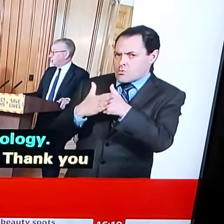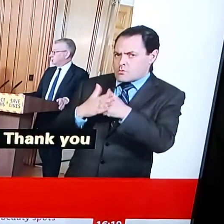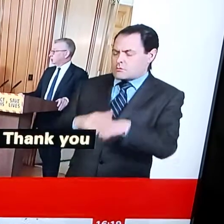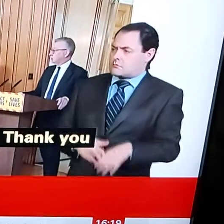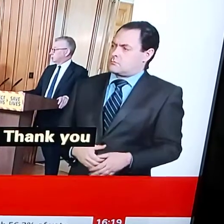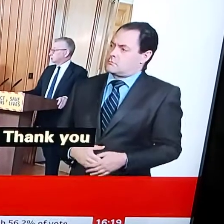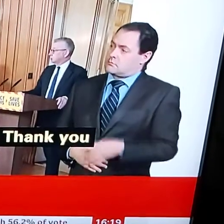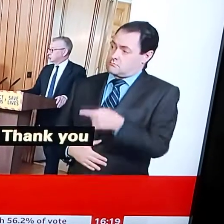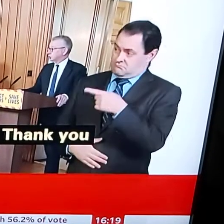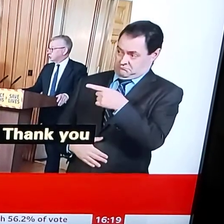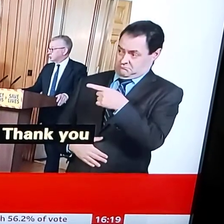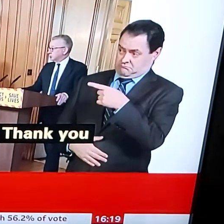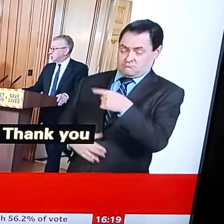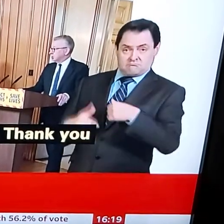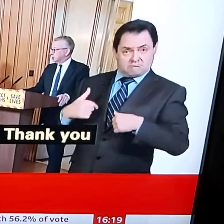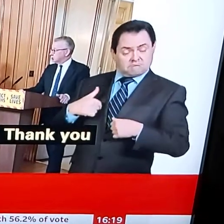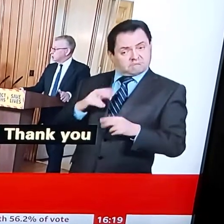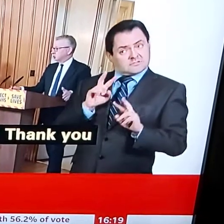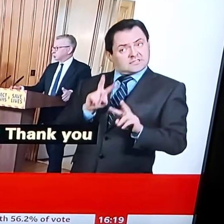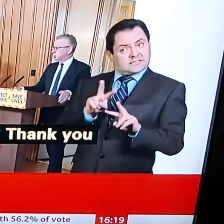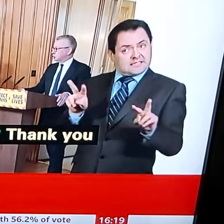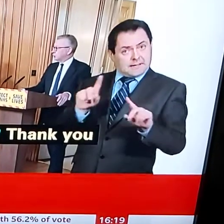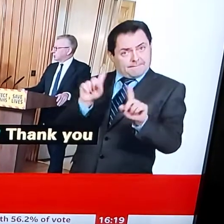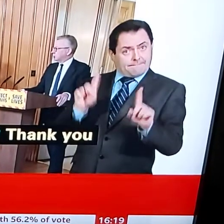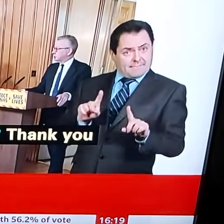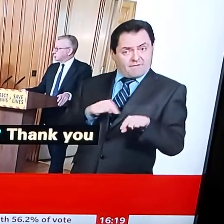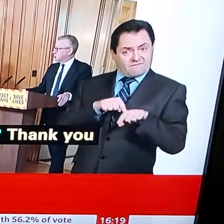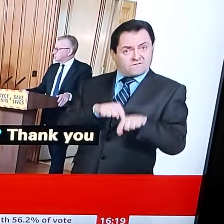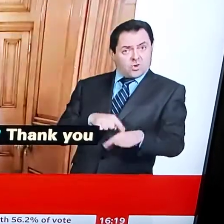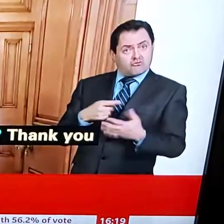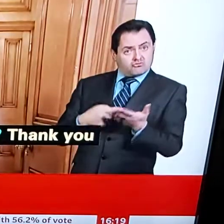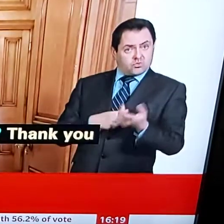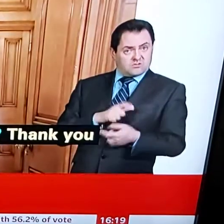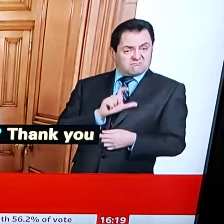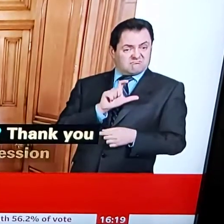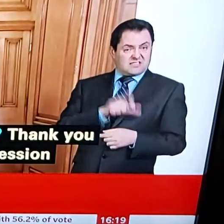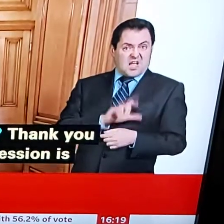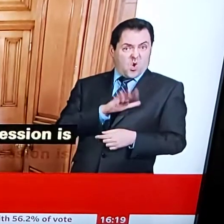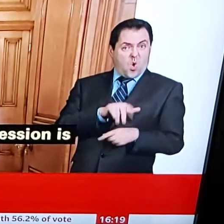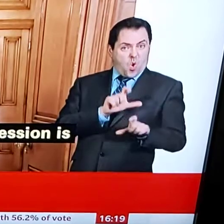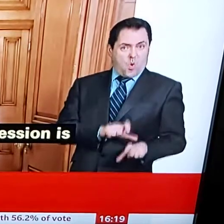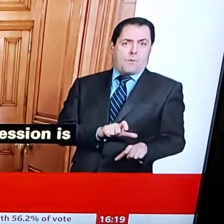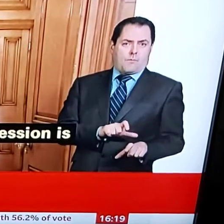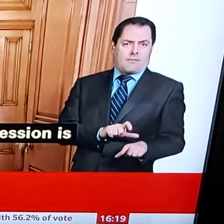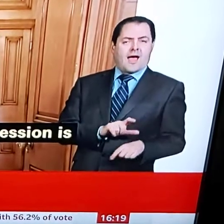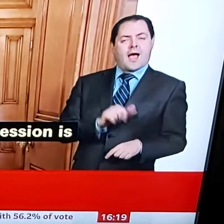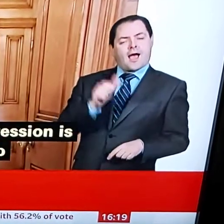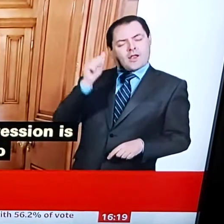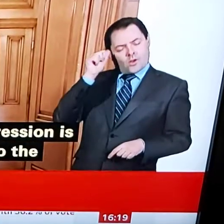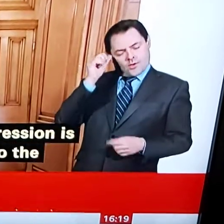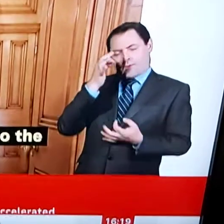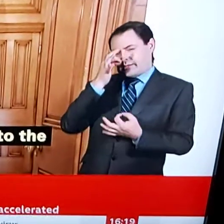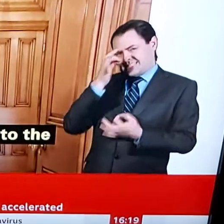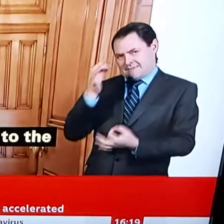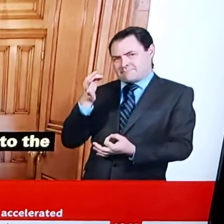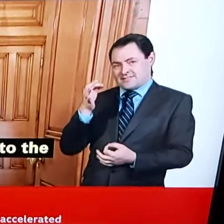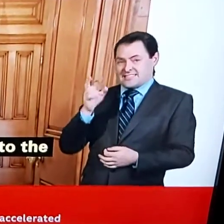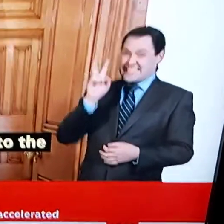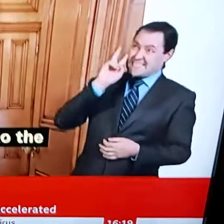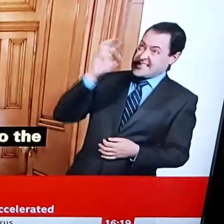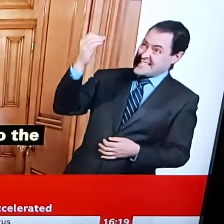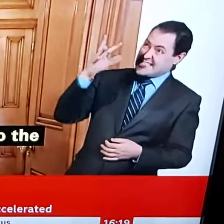that people are adhering to the social distancing guidelines, but I also recognise that the temptation is there. As Steve said, when the sun is out, there's a